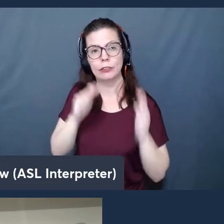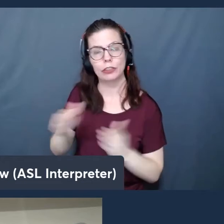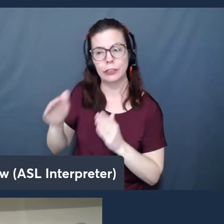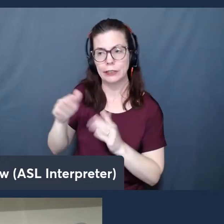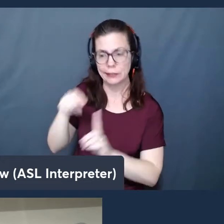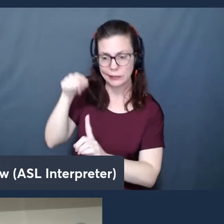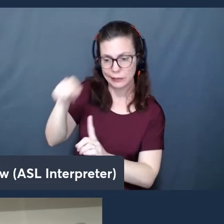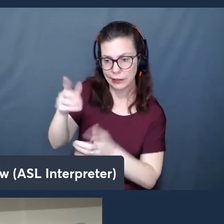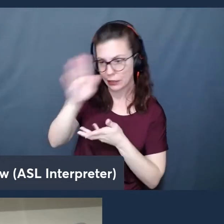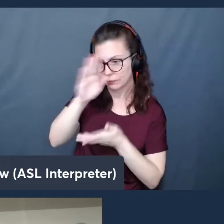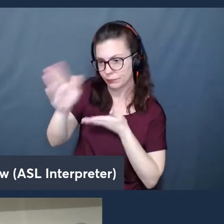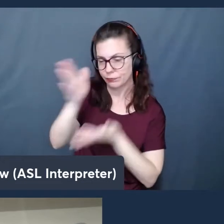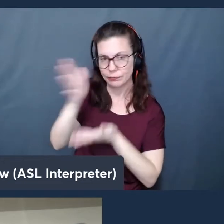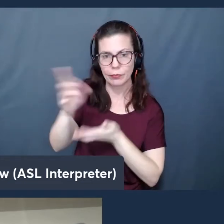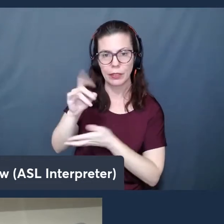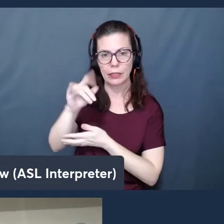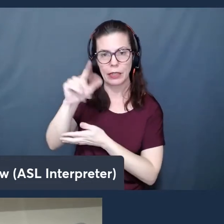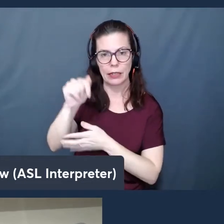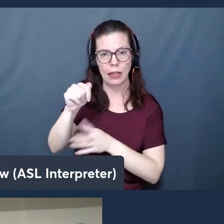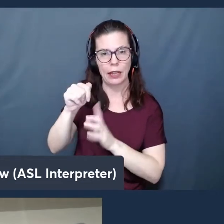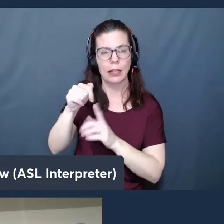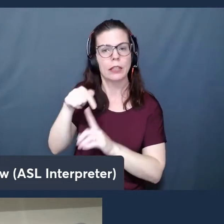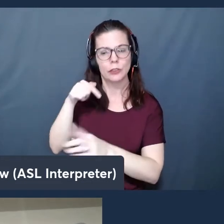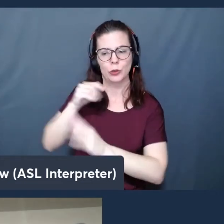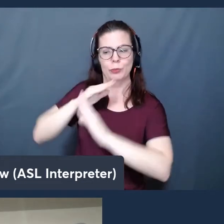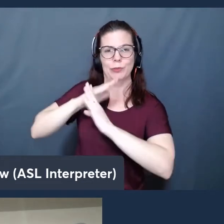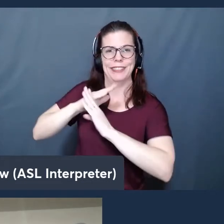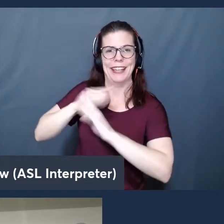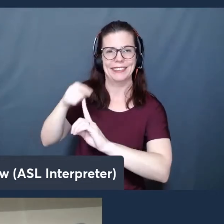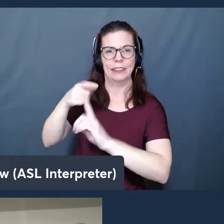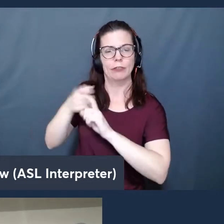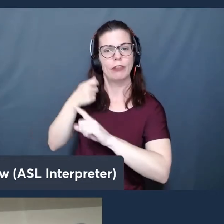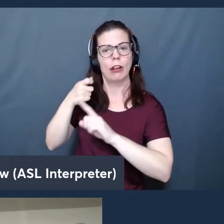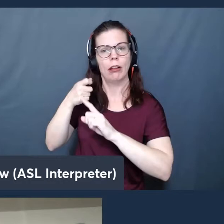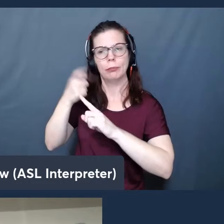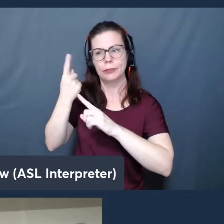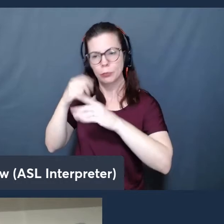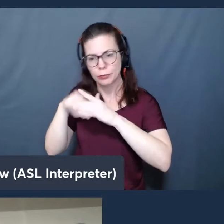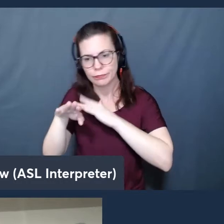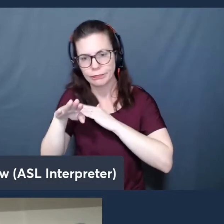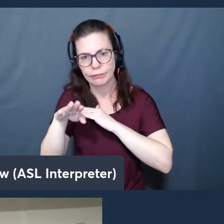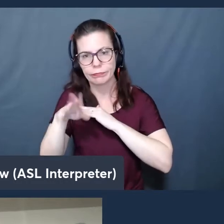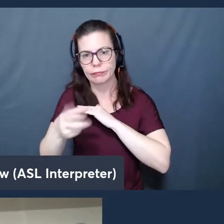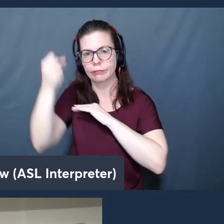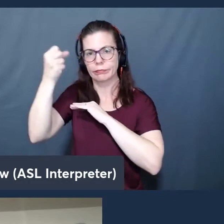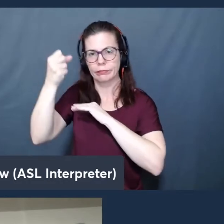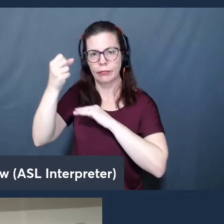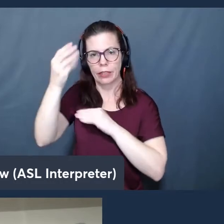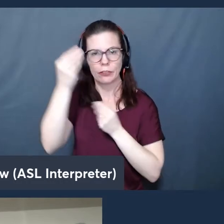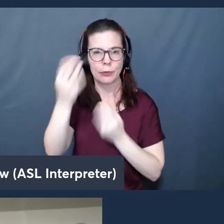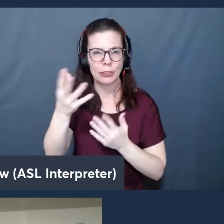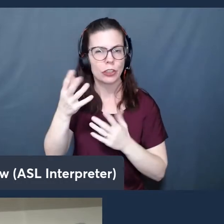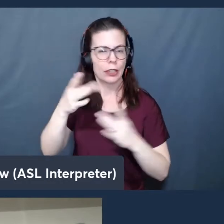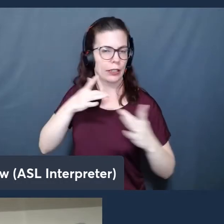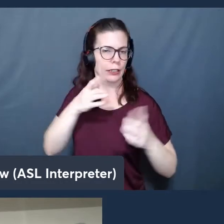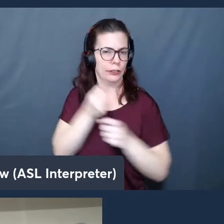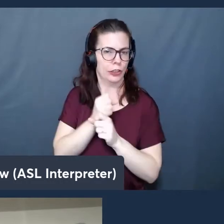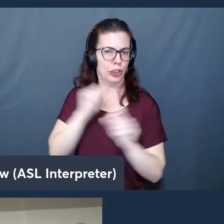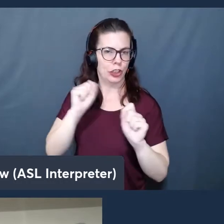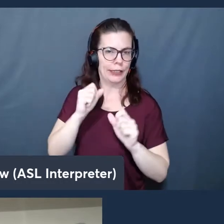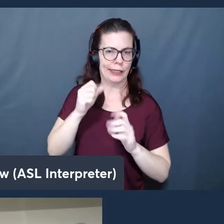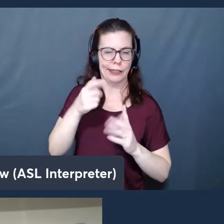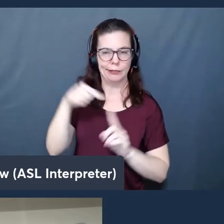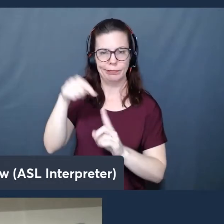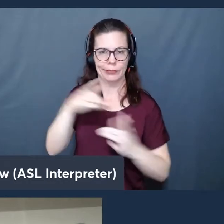party data asset, protecting that from data breaches and Well, security concerns. And then the third challenge